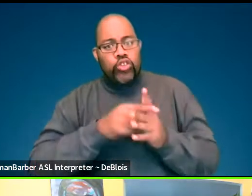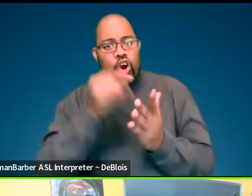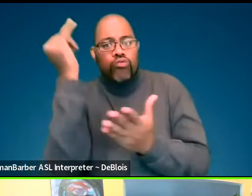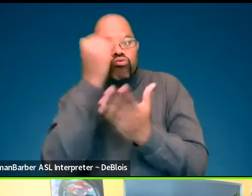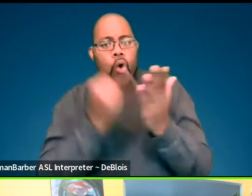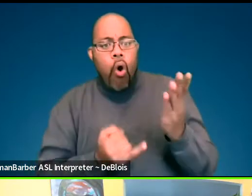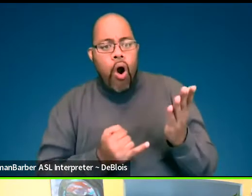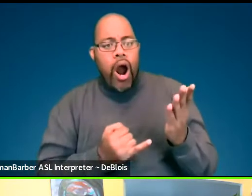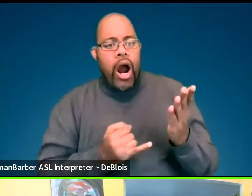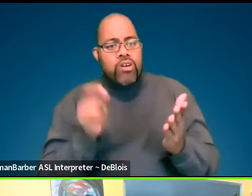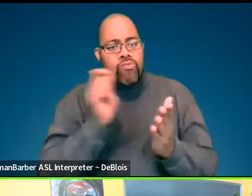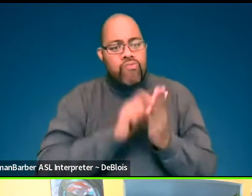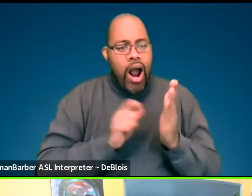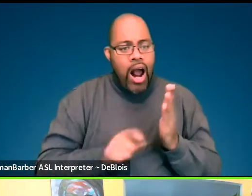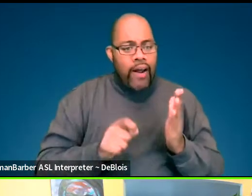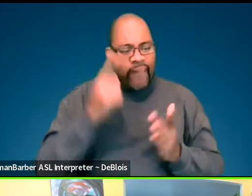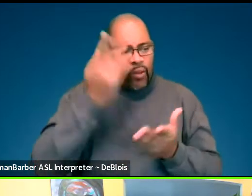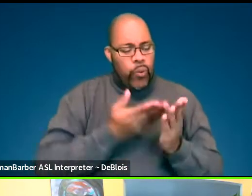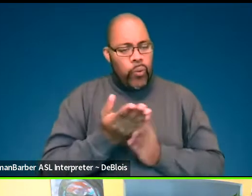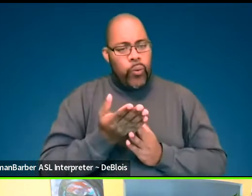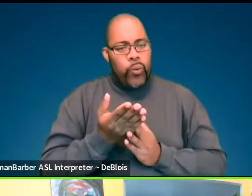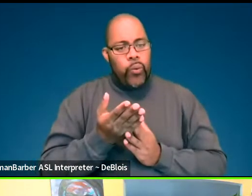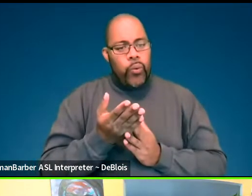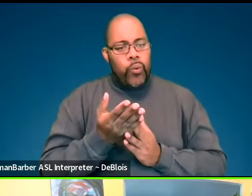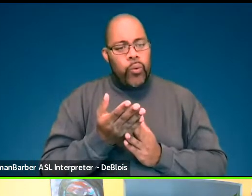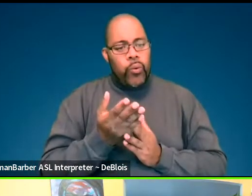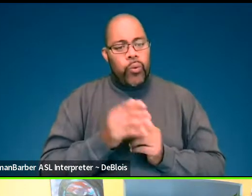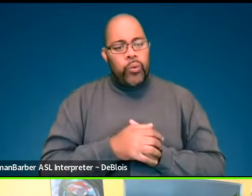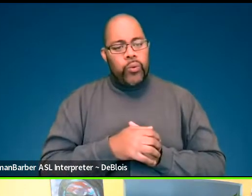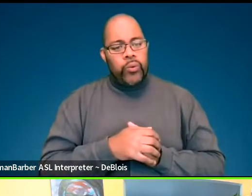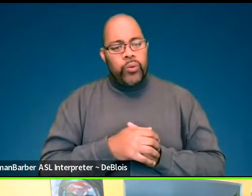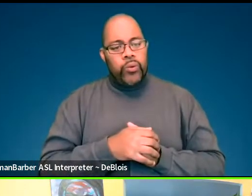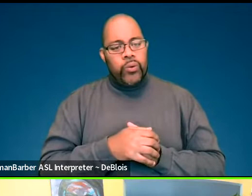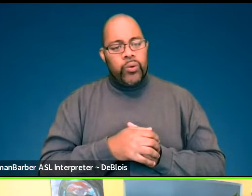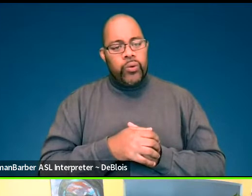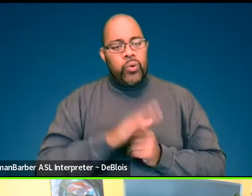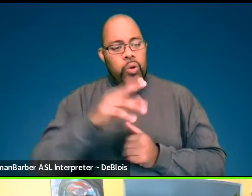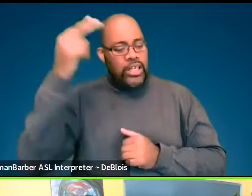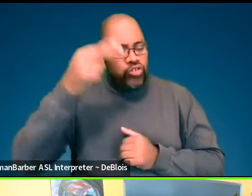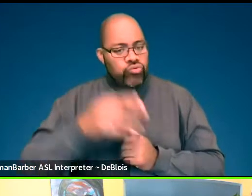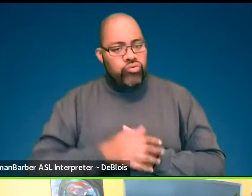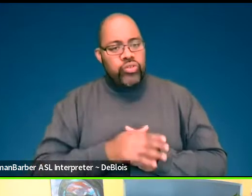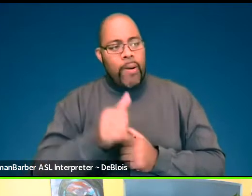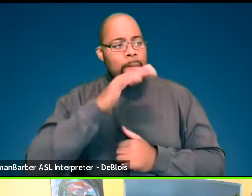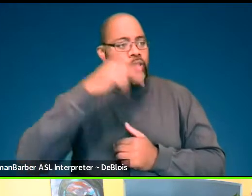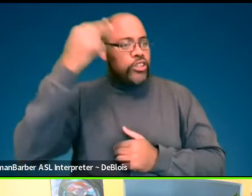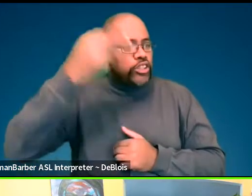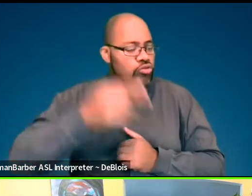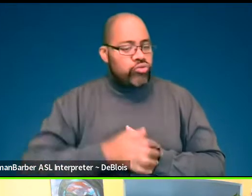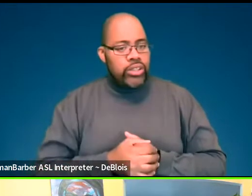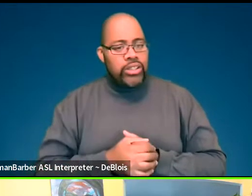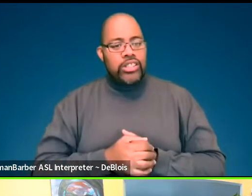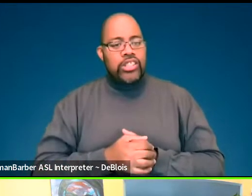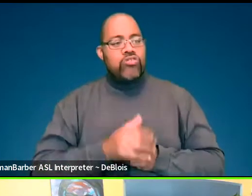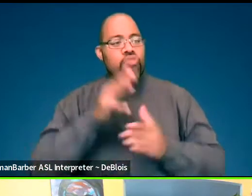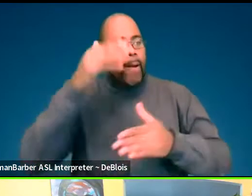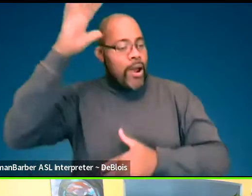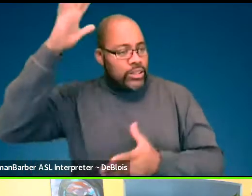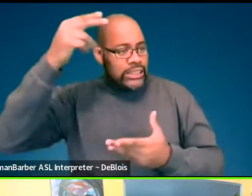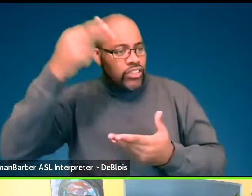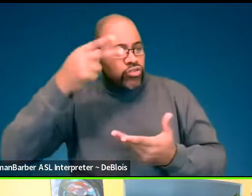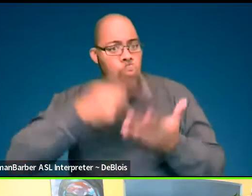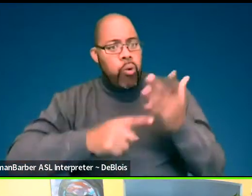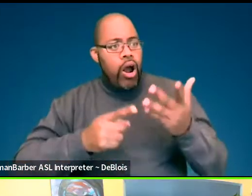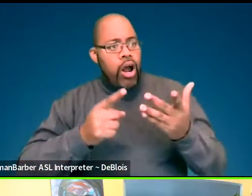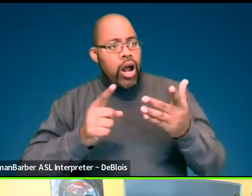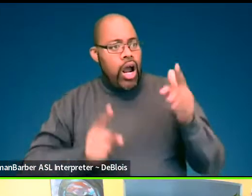drawing, writing, thinking through, you know, your history, your mother's history, your grandparents' history, what will come up